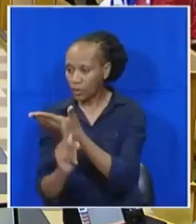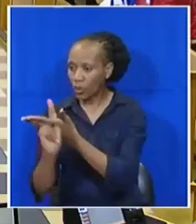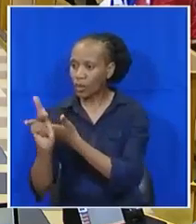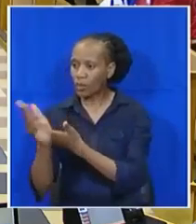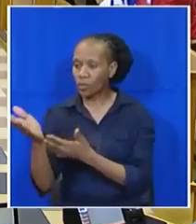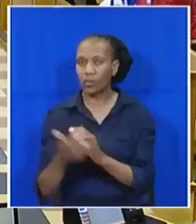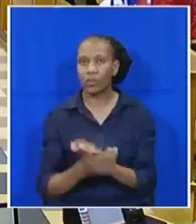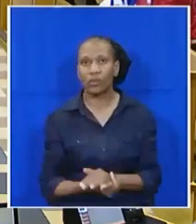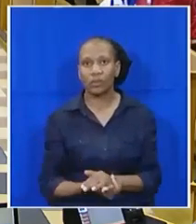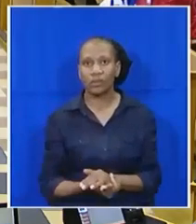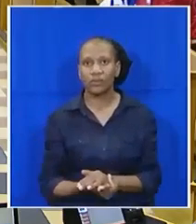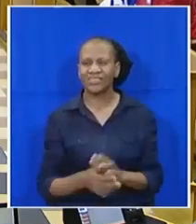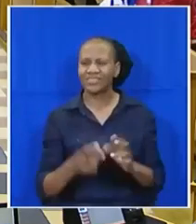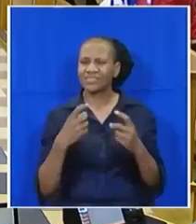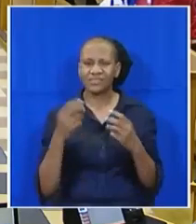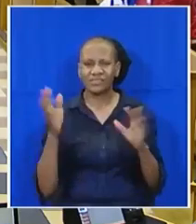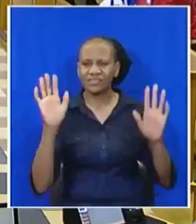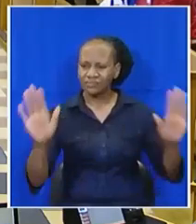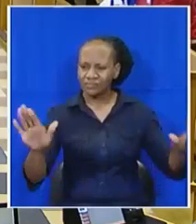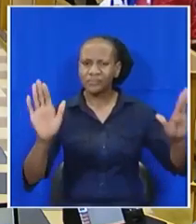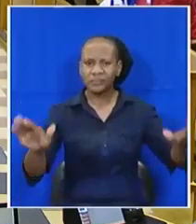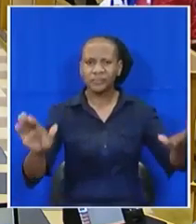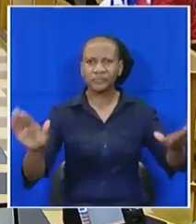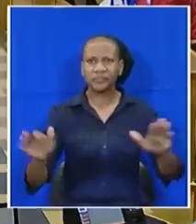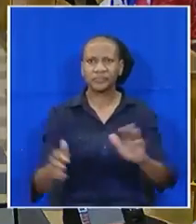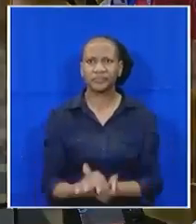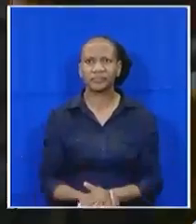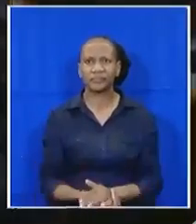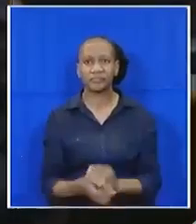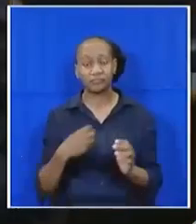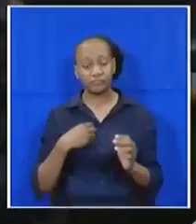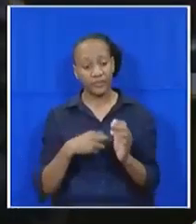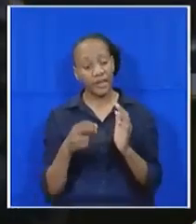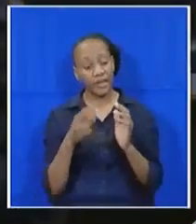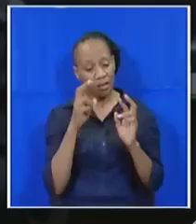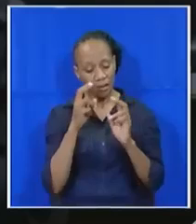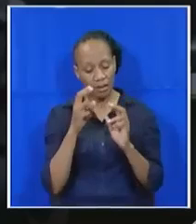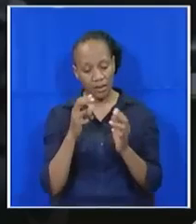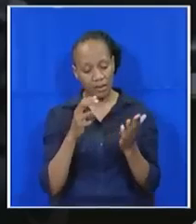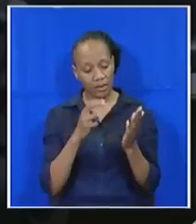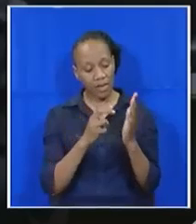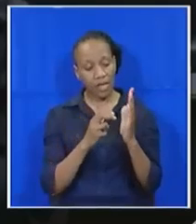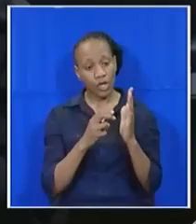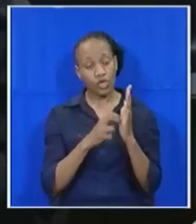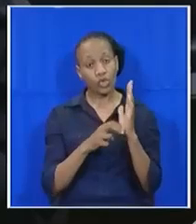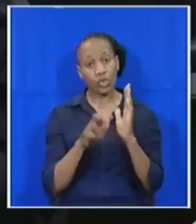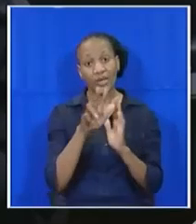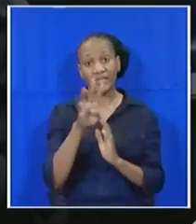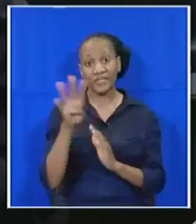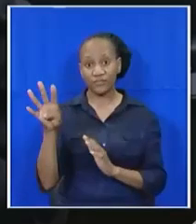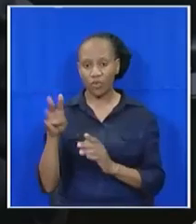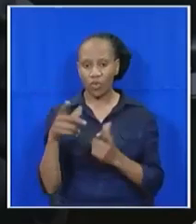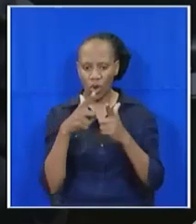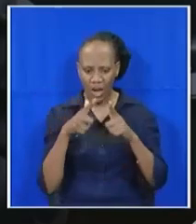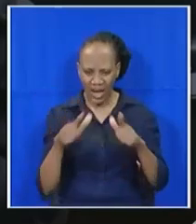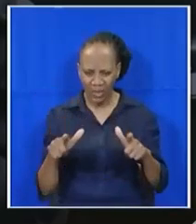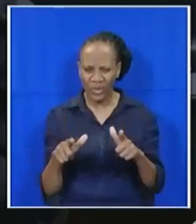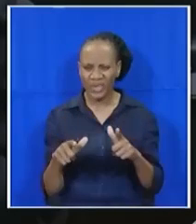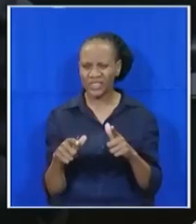Honorable looking- members, stop screaming at members. Go ahead. I rise in terms of Rule 84, unparliamentary or unacceptable language or